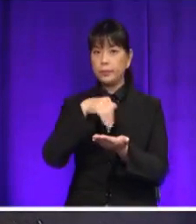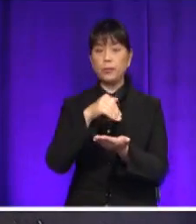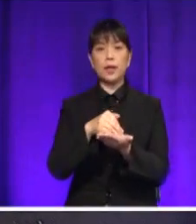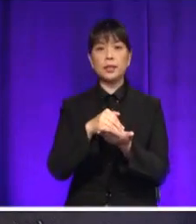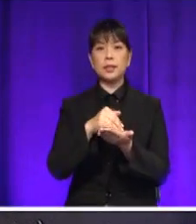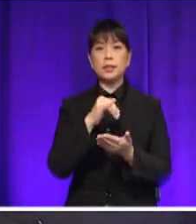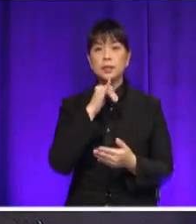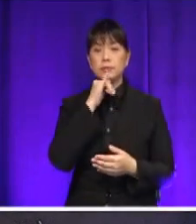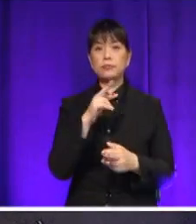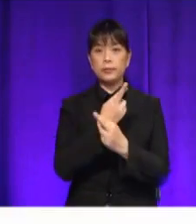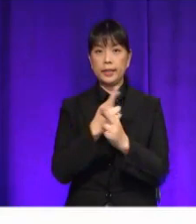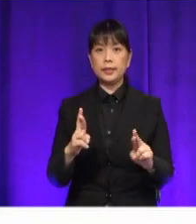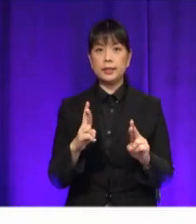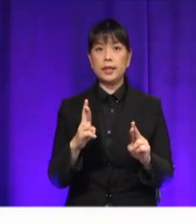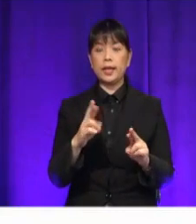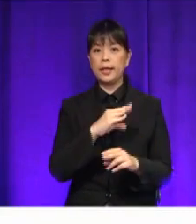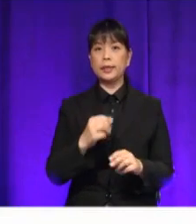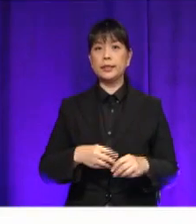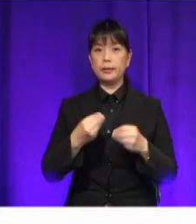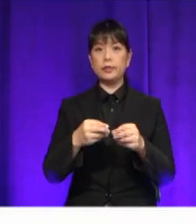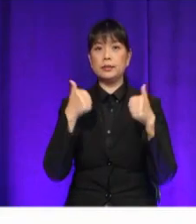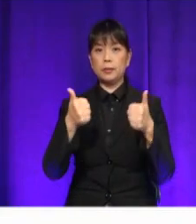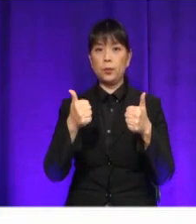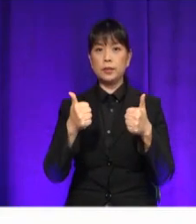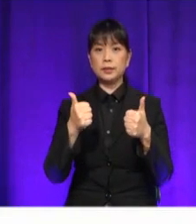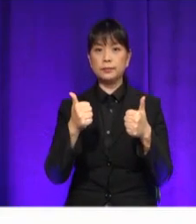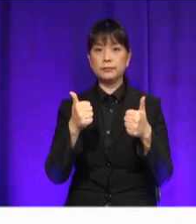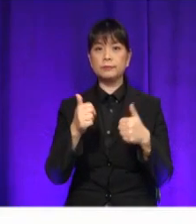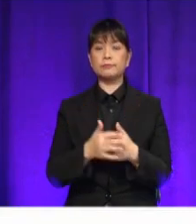a double thumbs up like this?